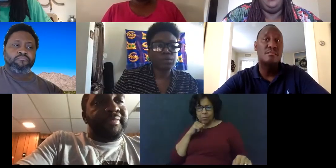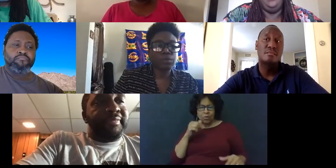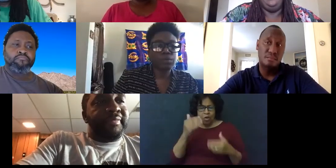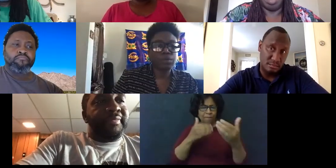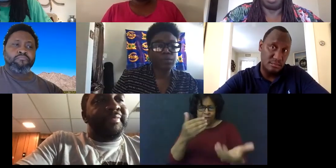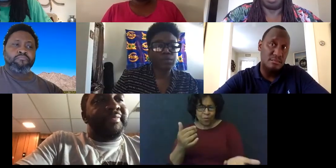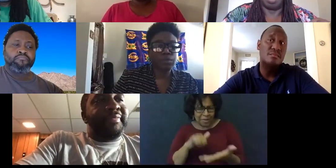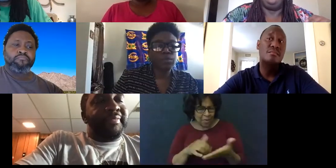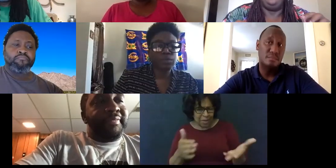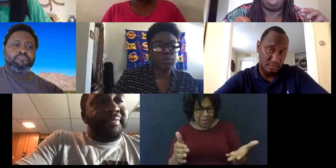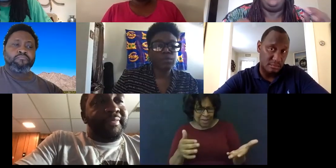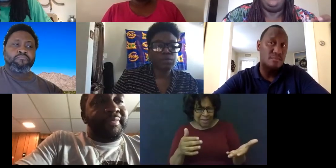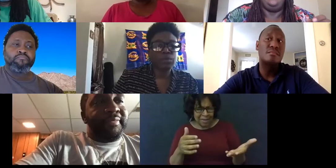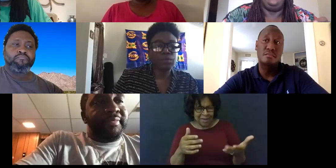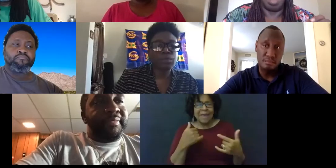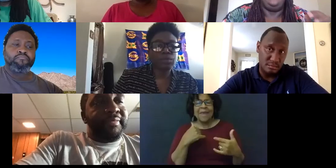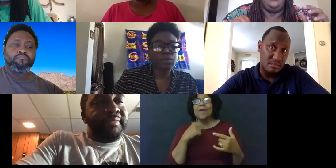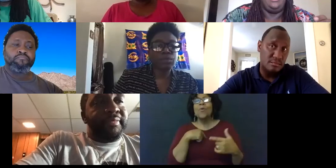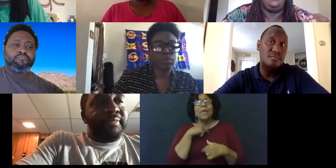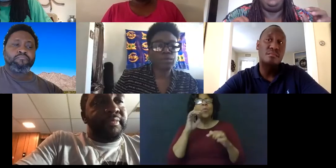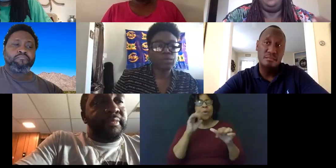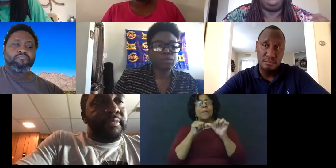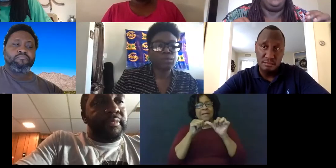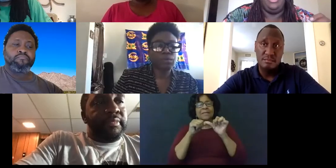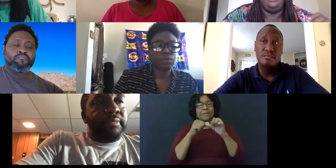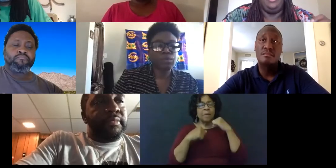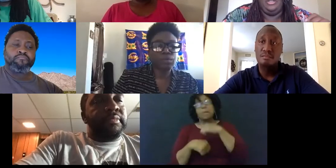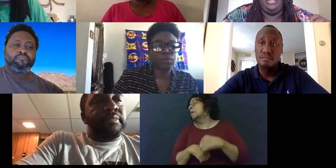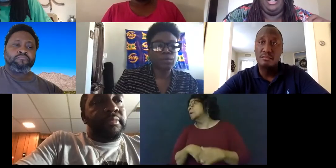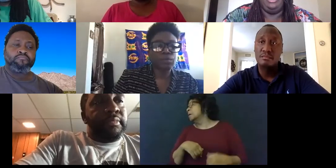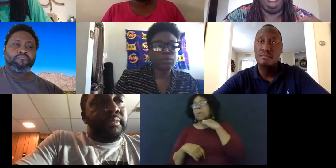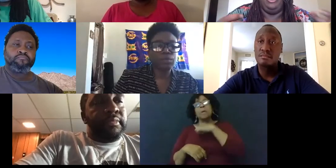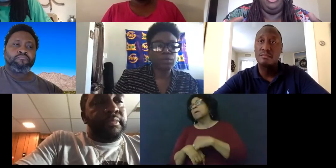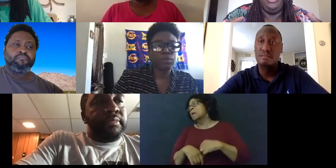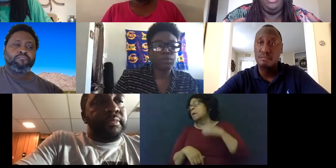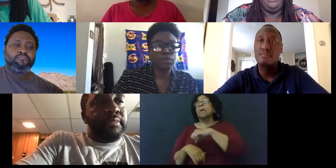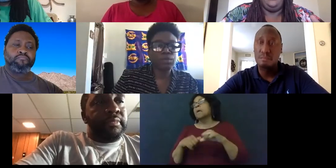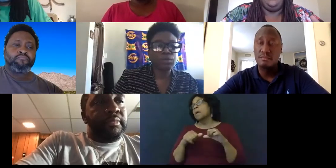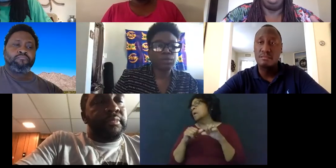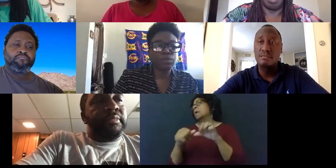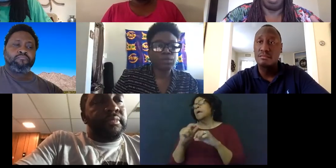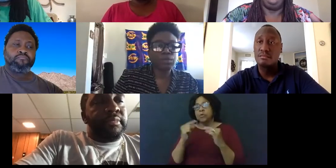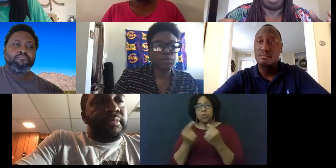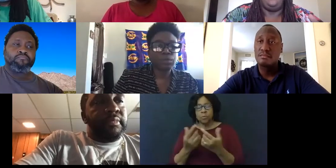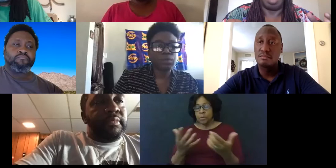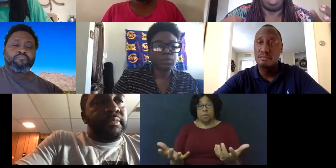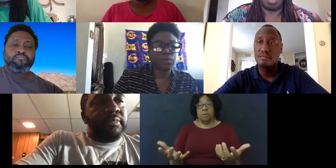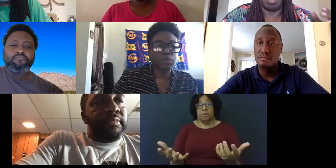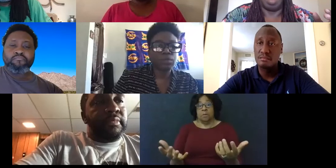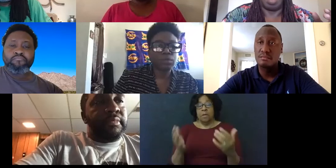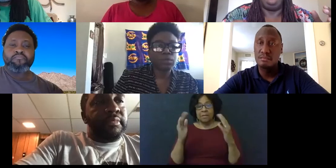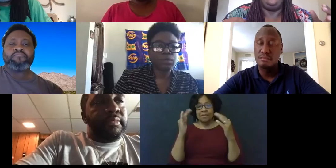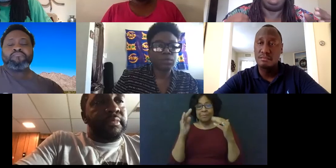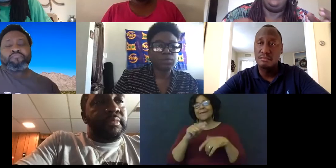forward. You know, we will consistently be taking these bruises, taking these punches as a group, and then expecting the